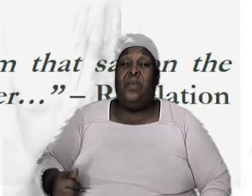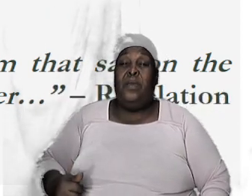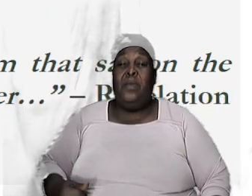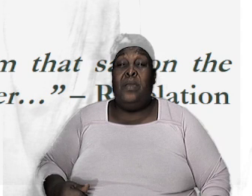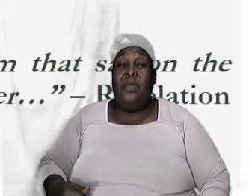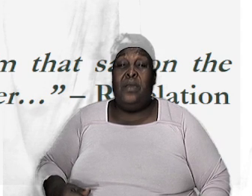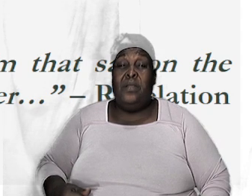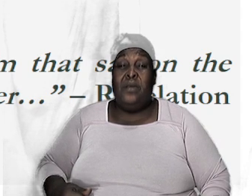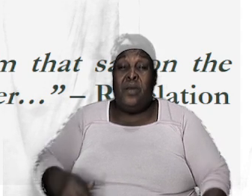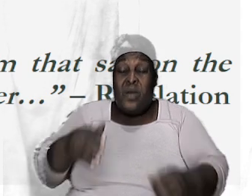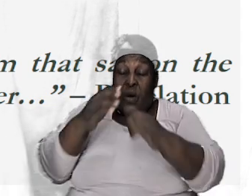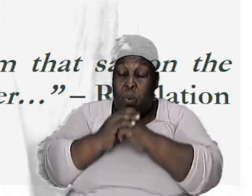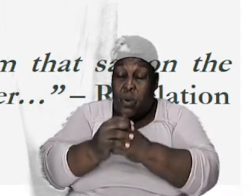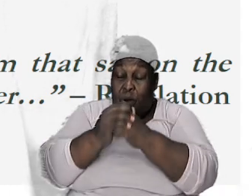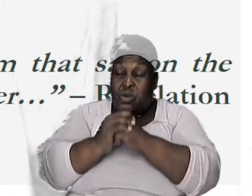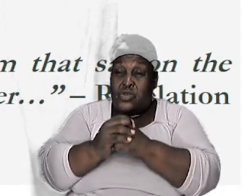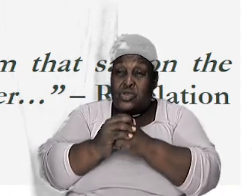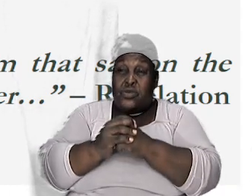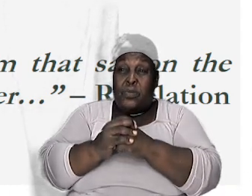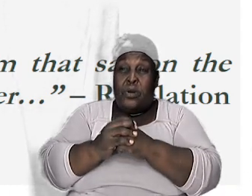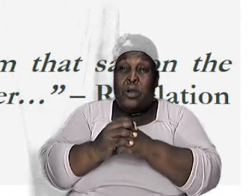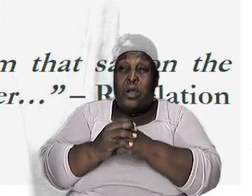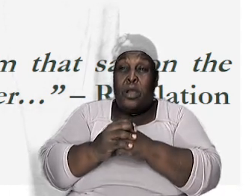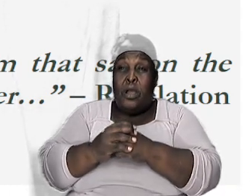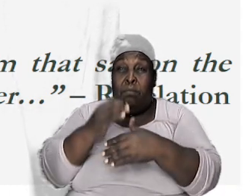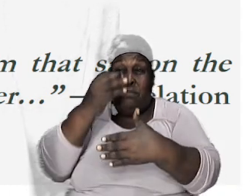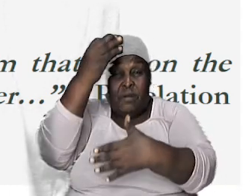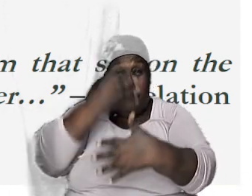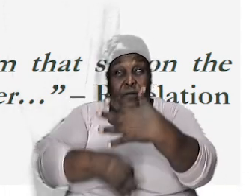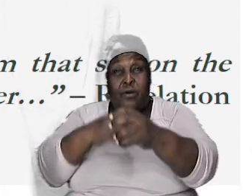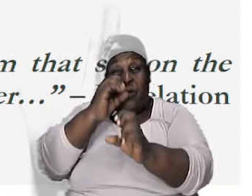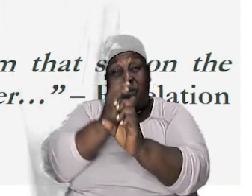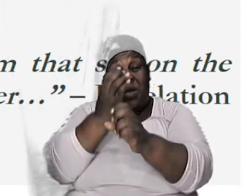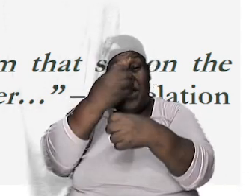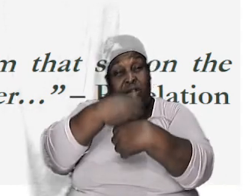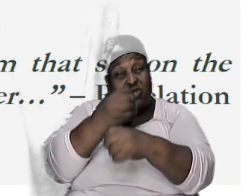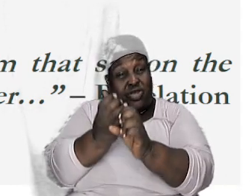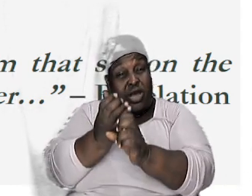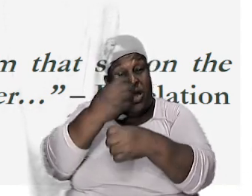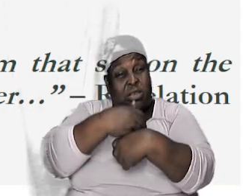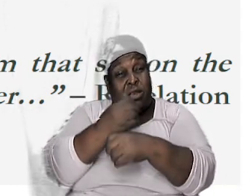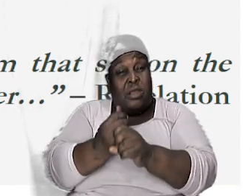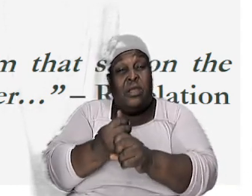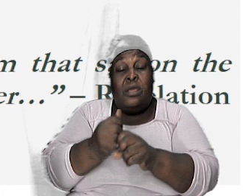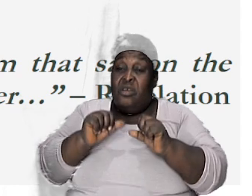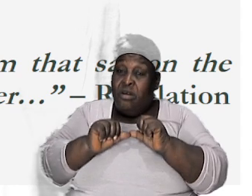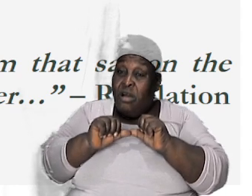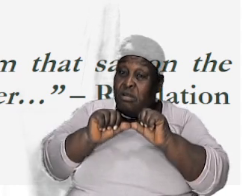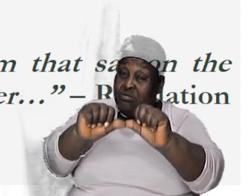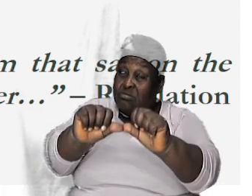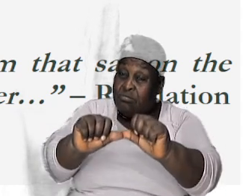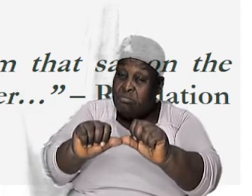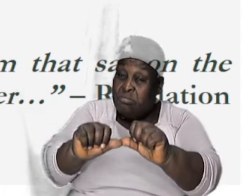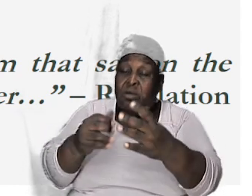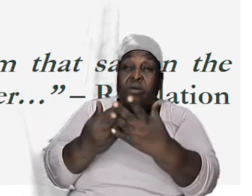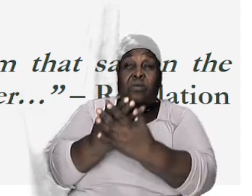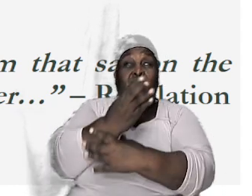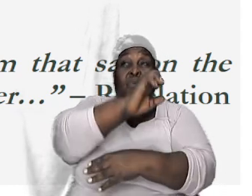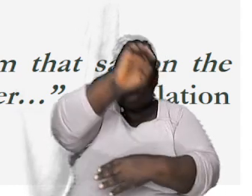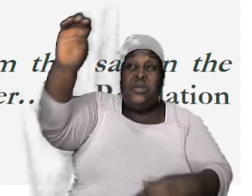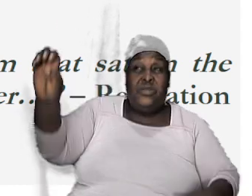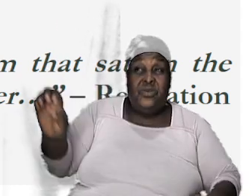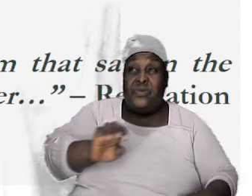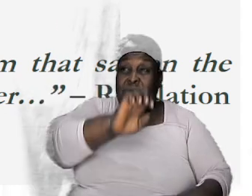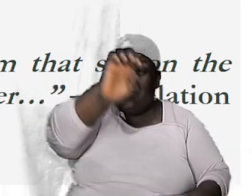creation. And because it predates creation, I can tell you this much, that it's going to continue throughout eternity. Which